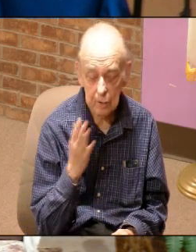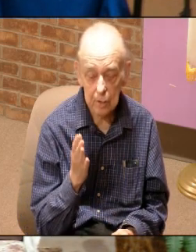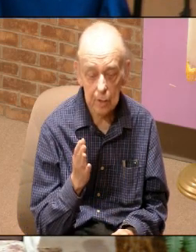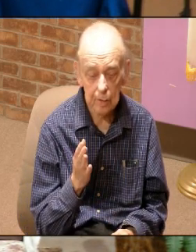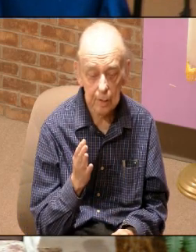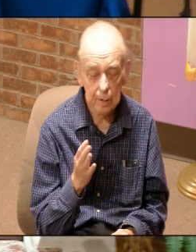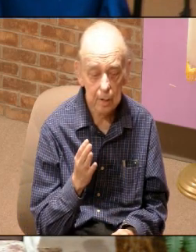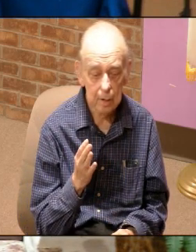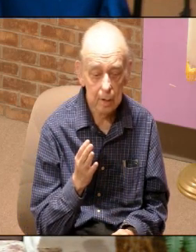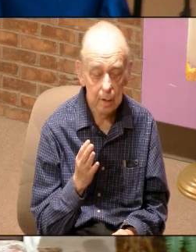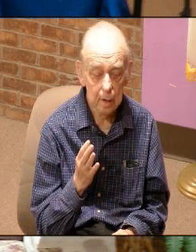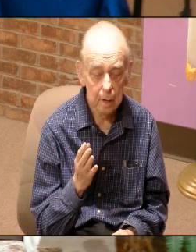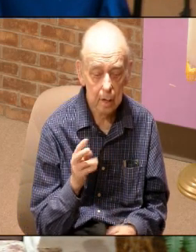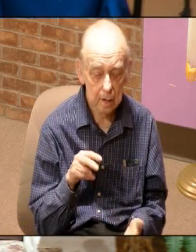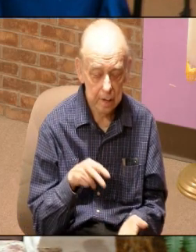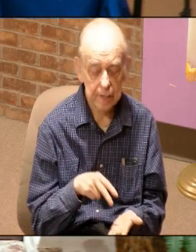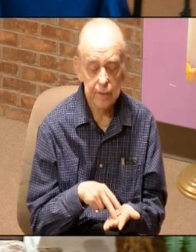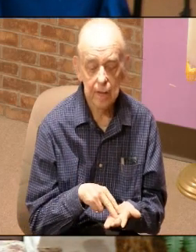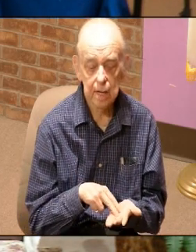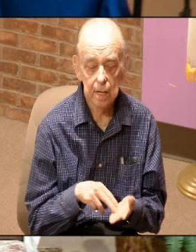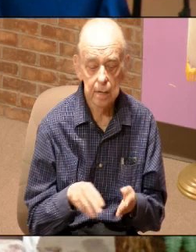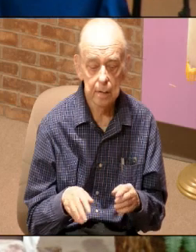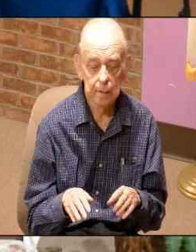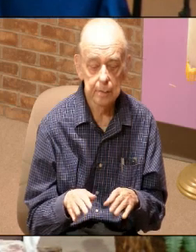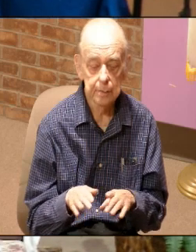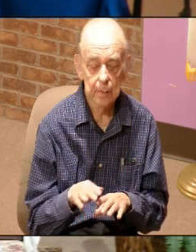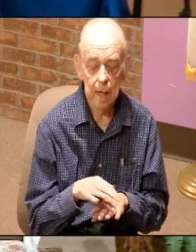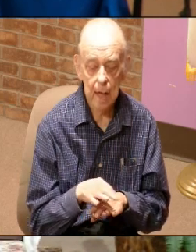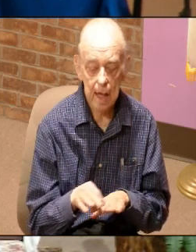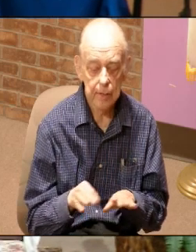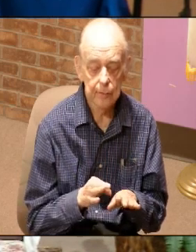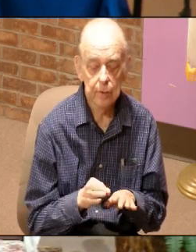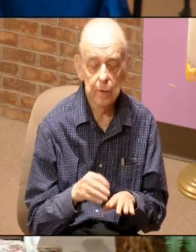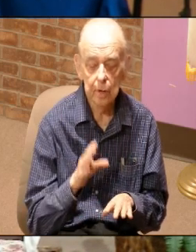And then to stand at the foot of the cross and watch him die.